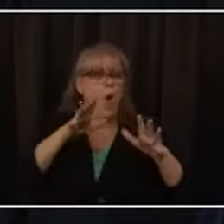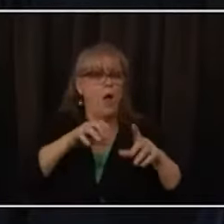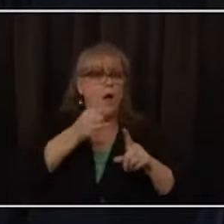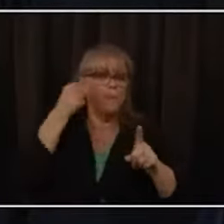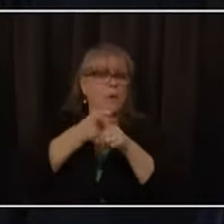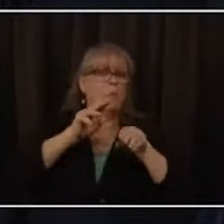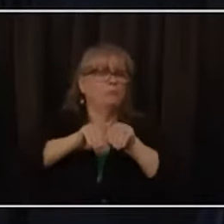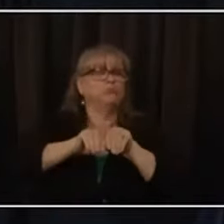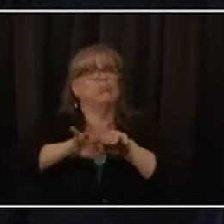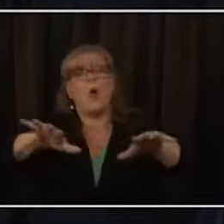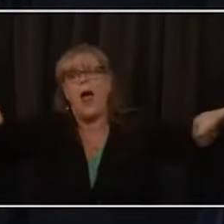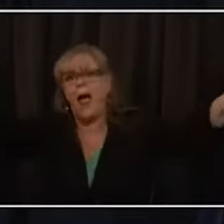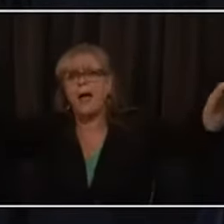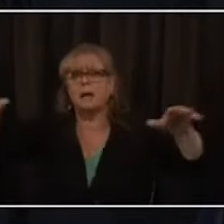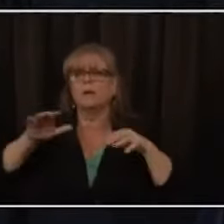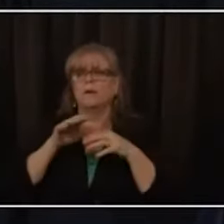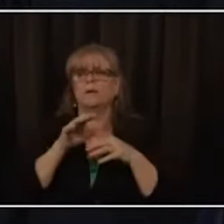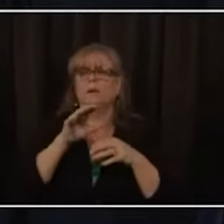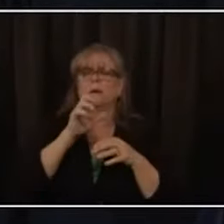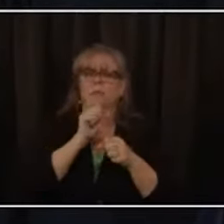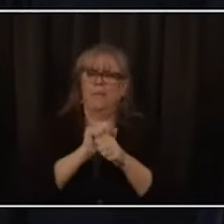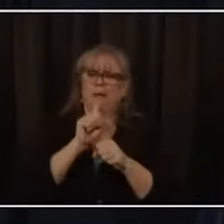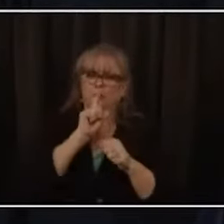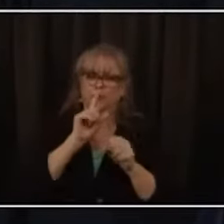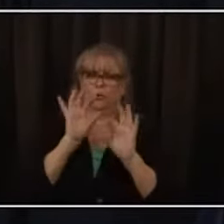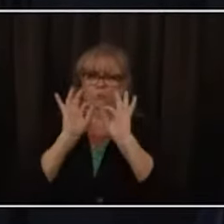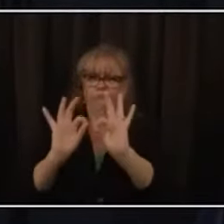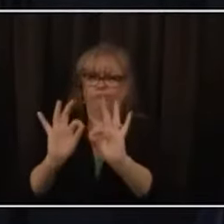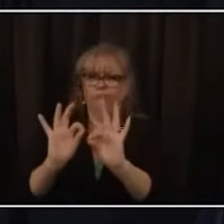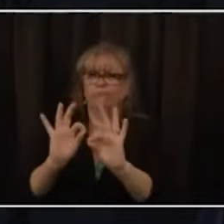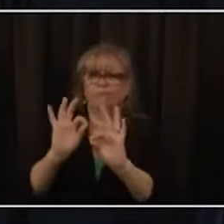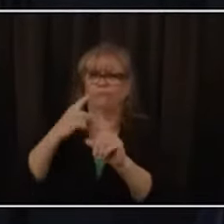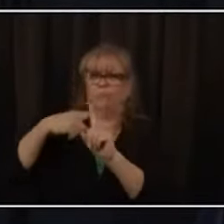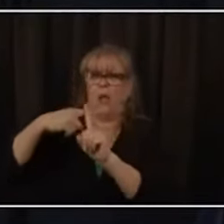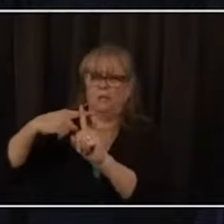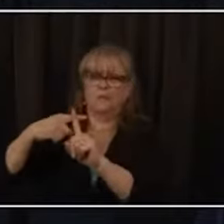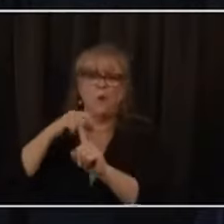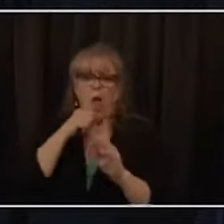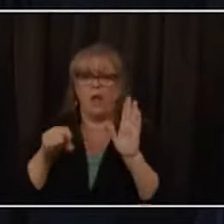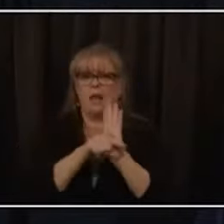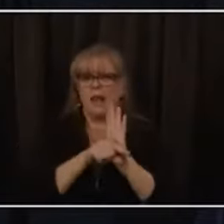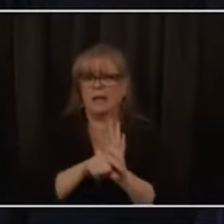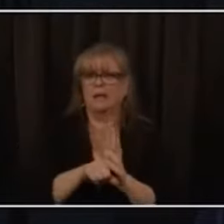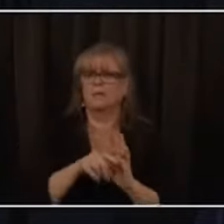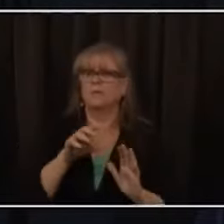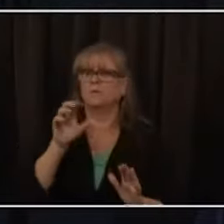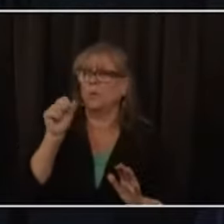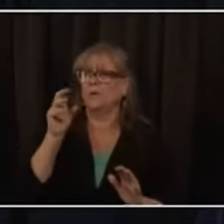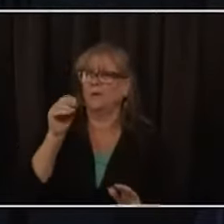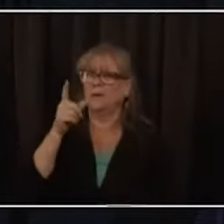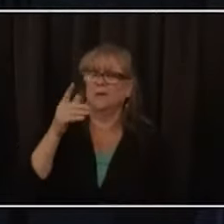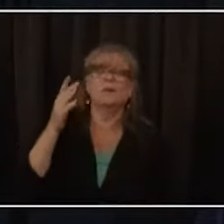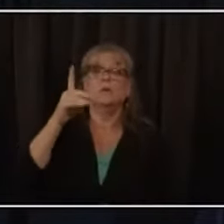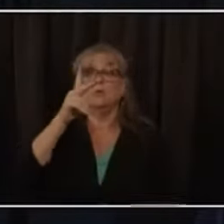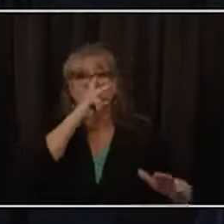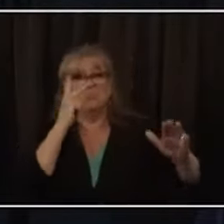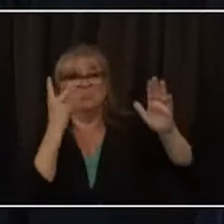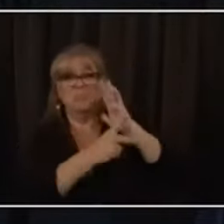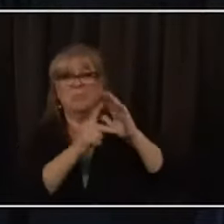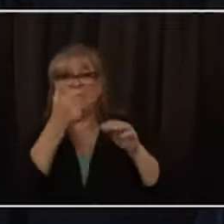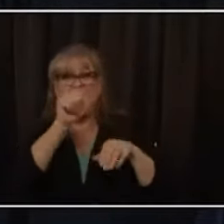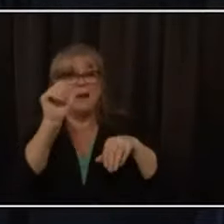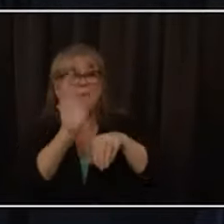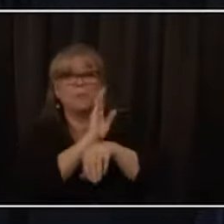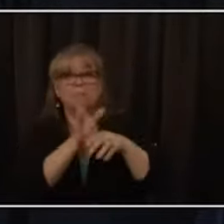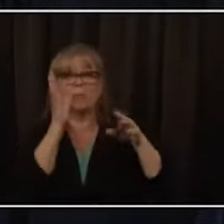your question? Yes, I'm just wondering if you foresee any business closures or office closures at a local control level.